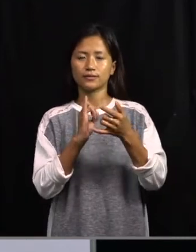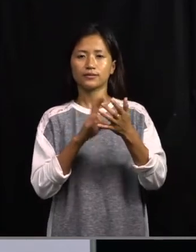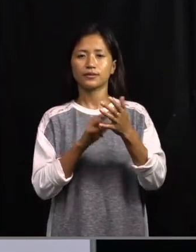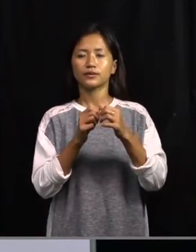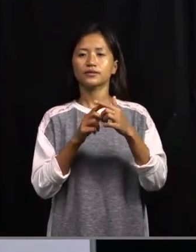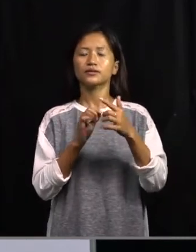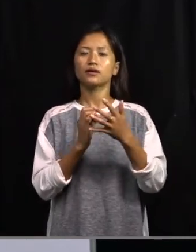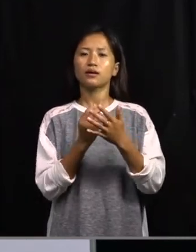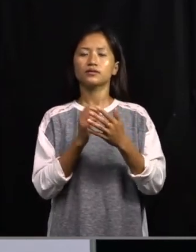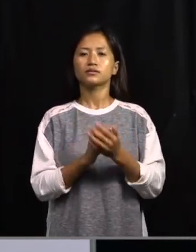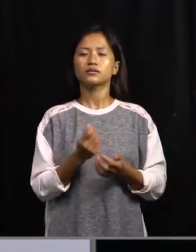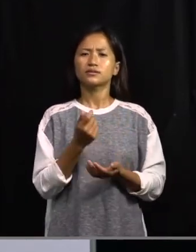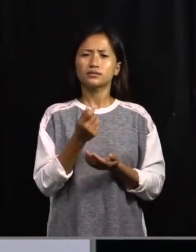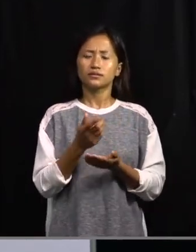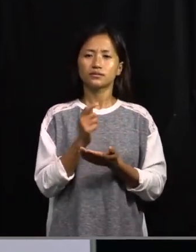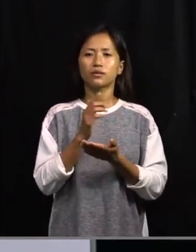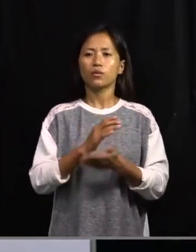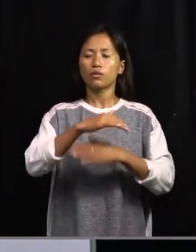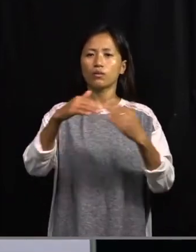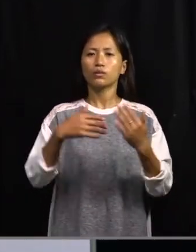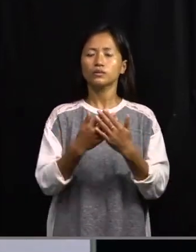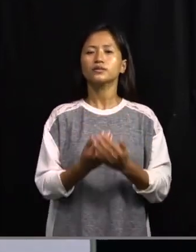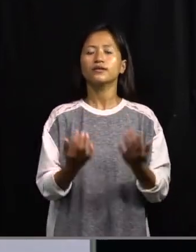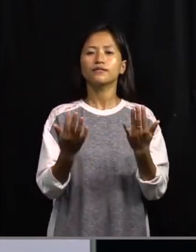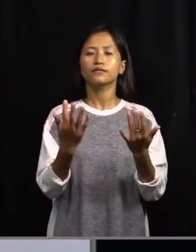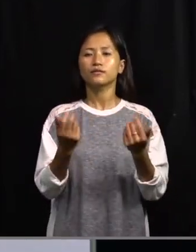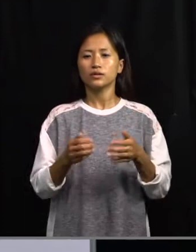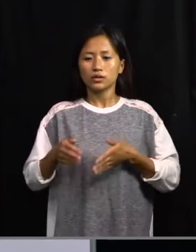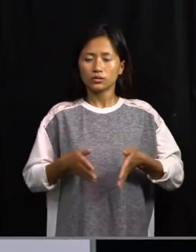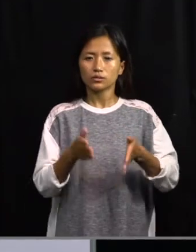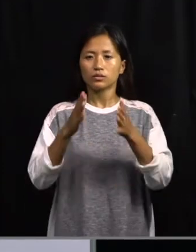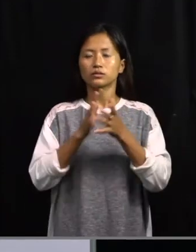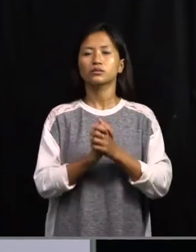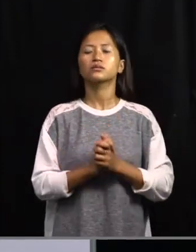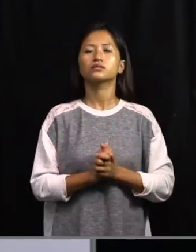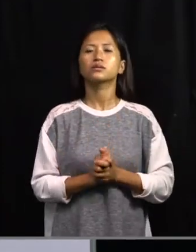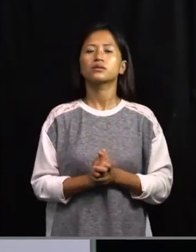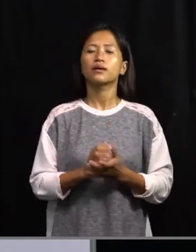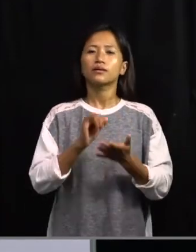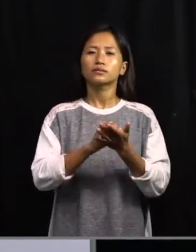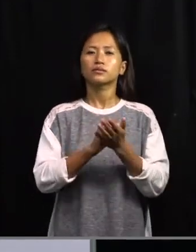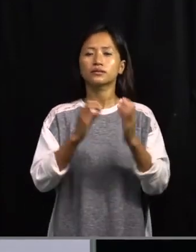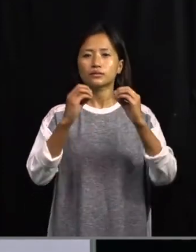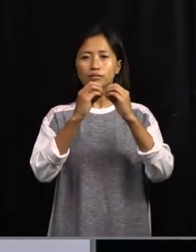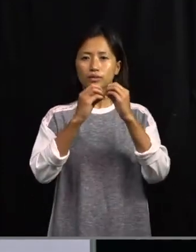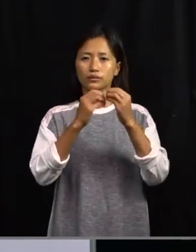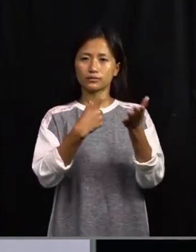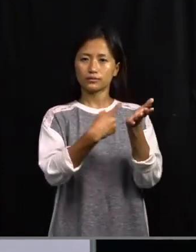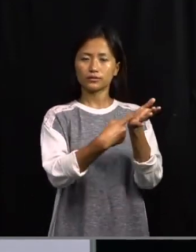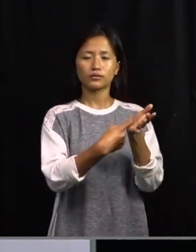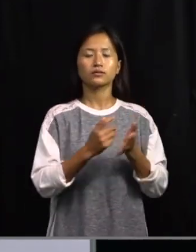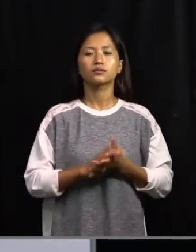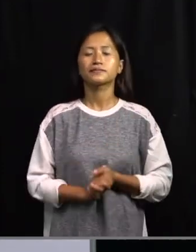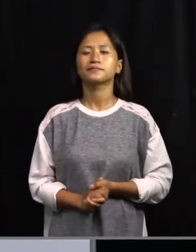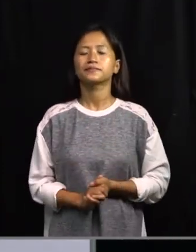certain sum of money from all the available sources. That is called budget receipts or